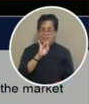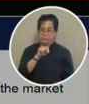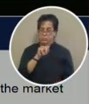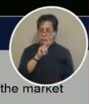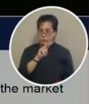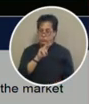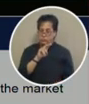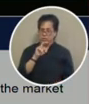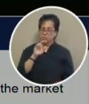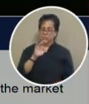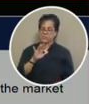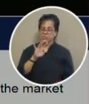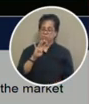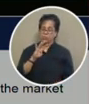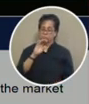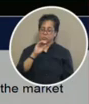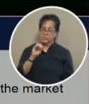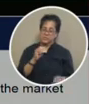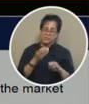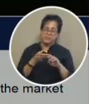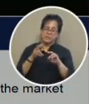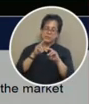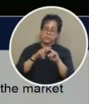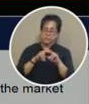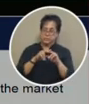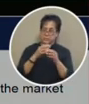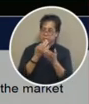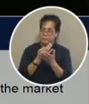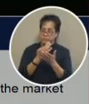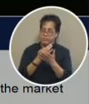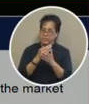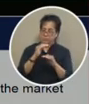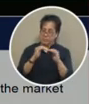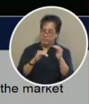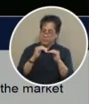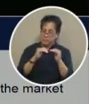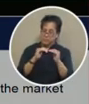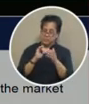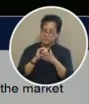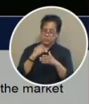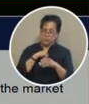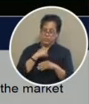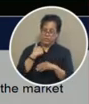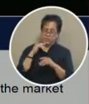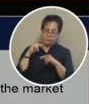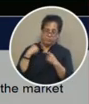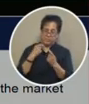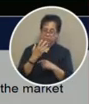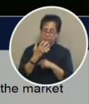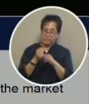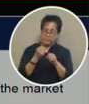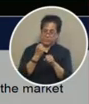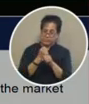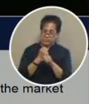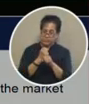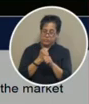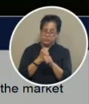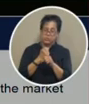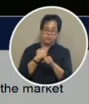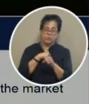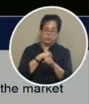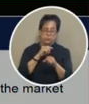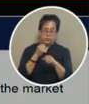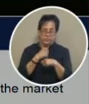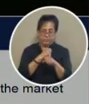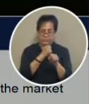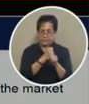or 54% increase to the fund balance that we've had in the last 5 years. We've created